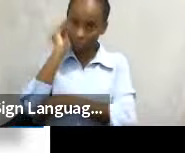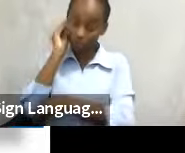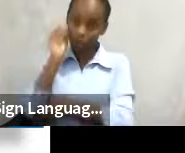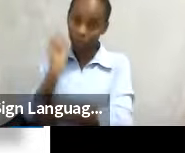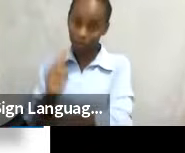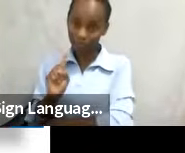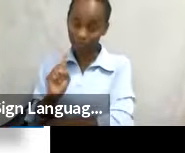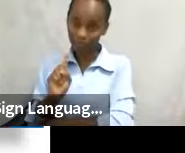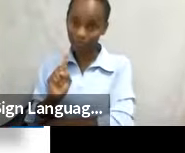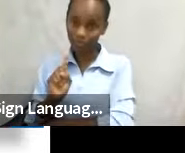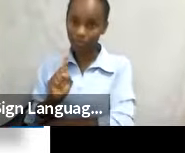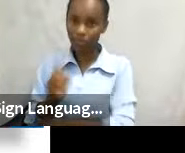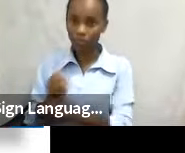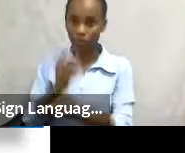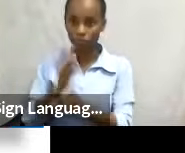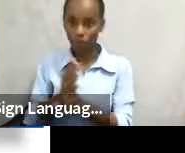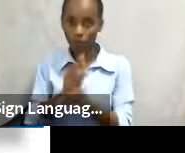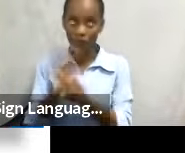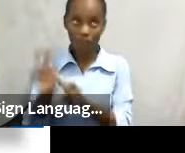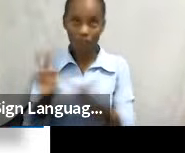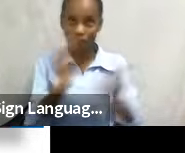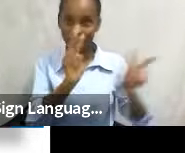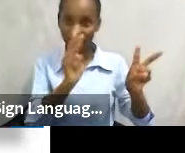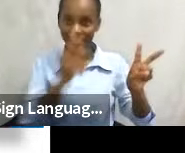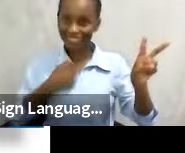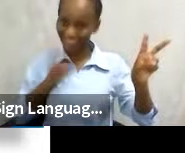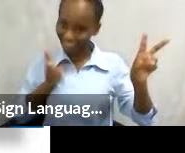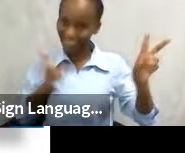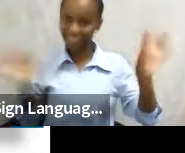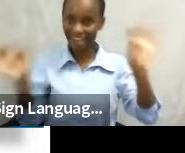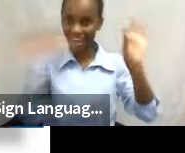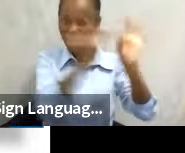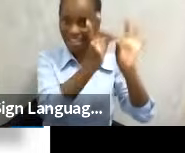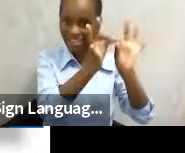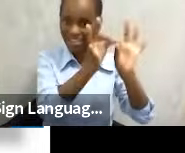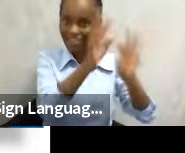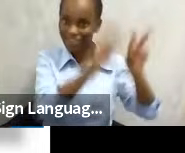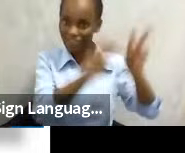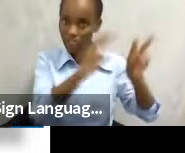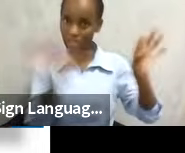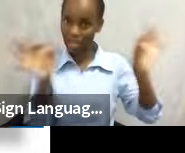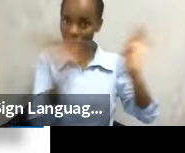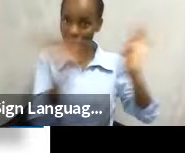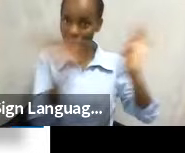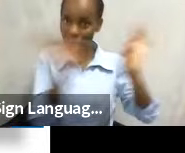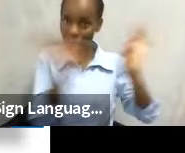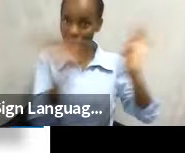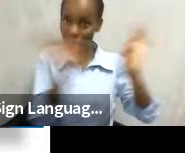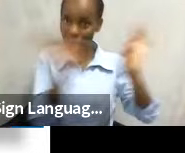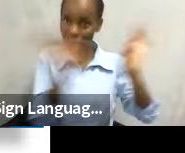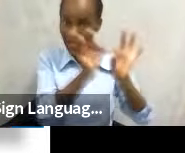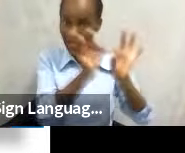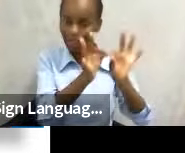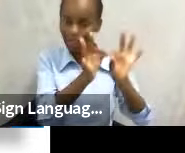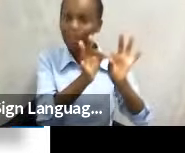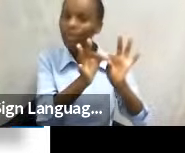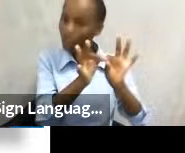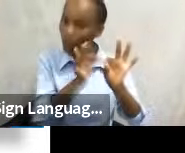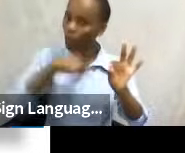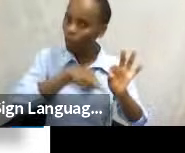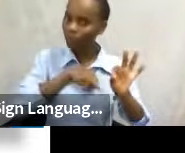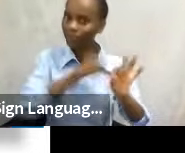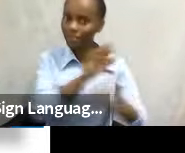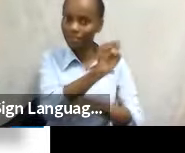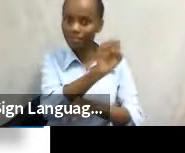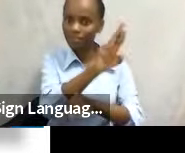back to our vision. We want to be a trusted and admired modern organization. And then so doing, we